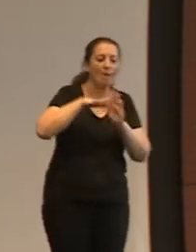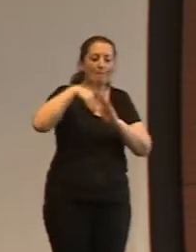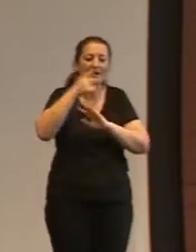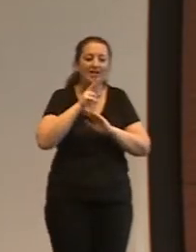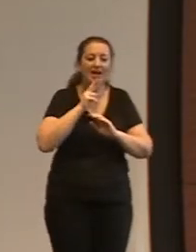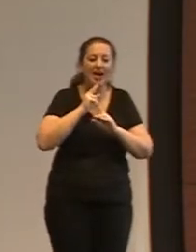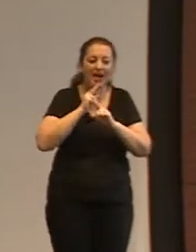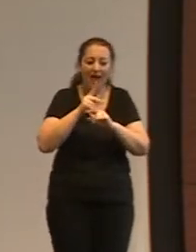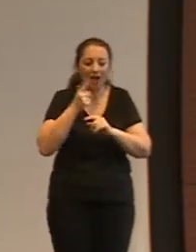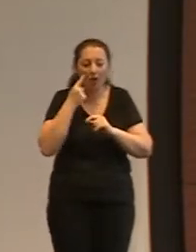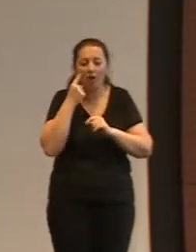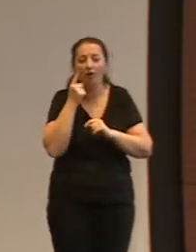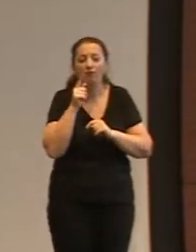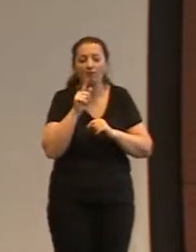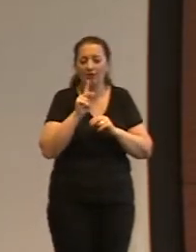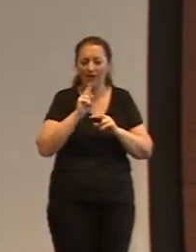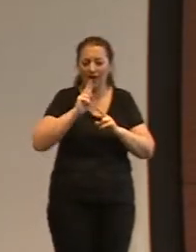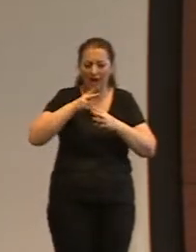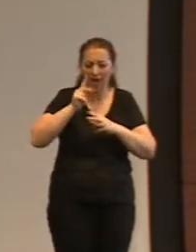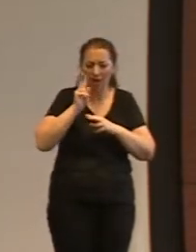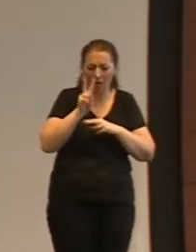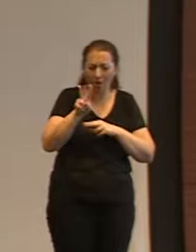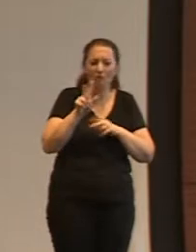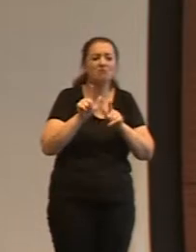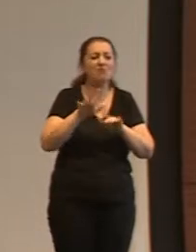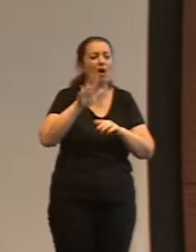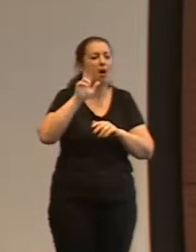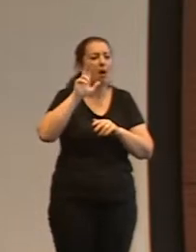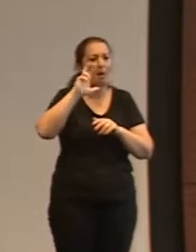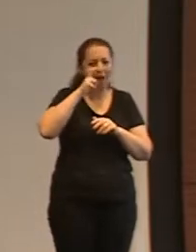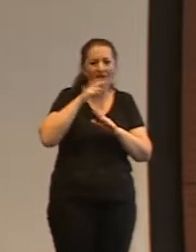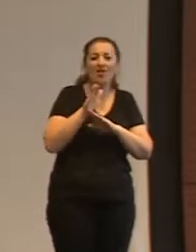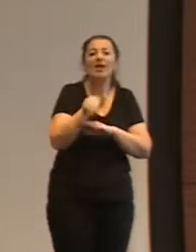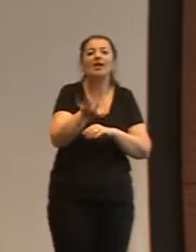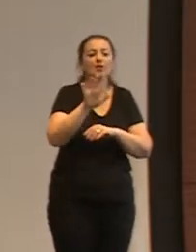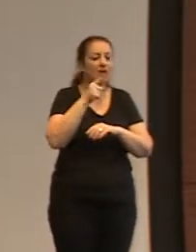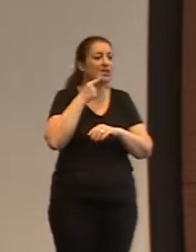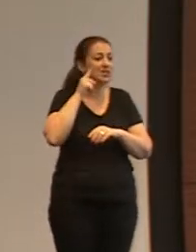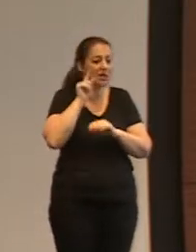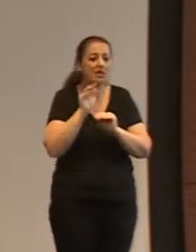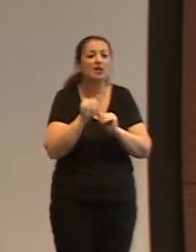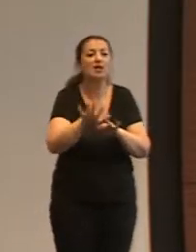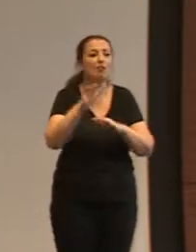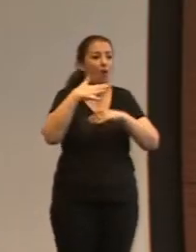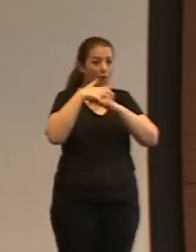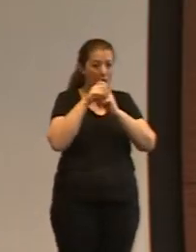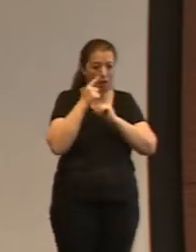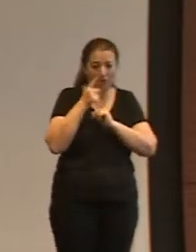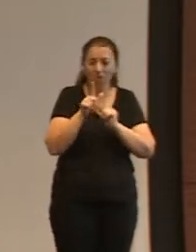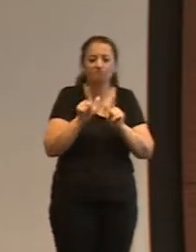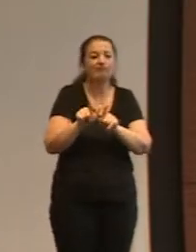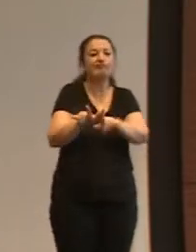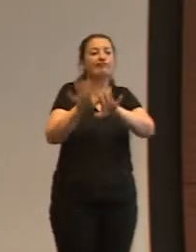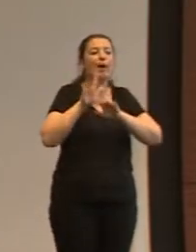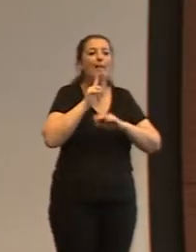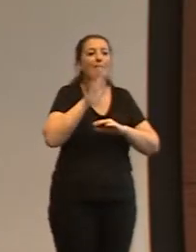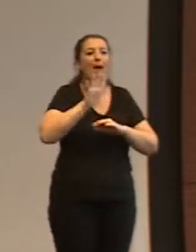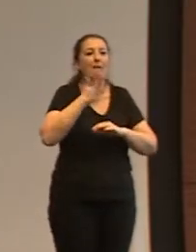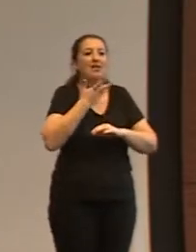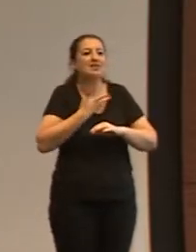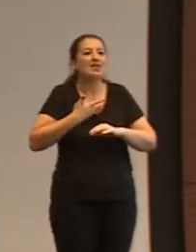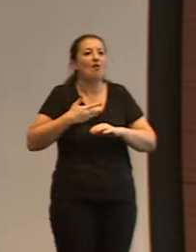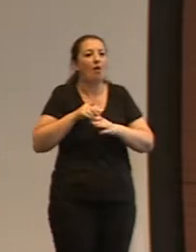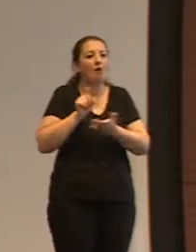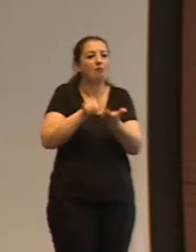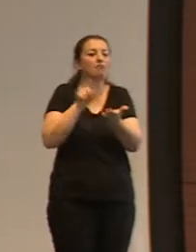rewarded and ultimately uh this chicken becomes color blind because it would only get the